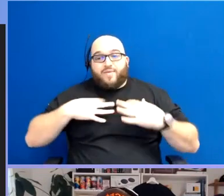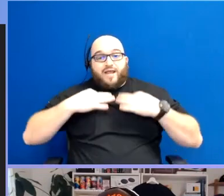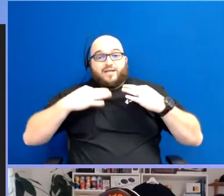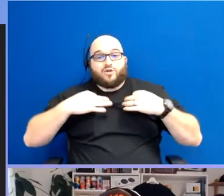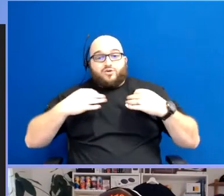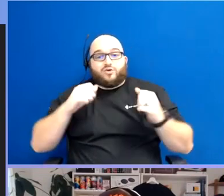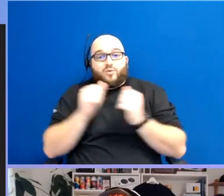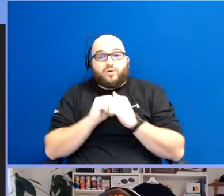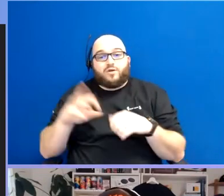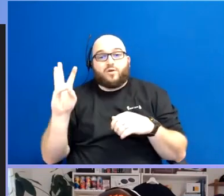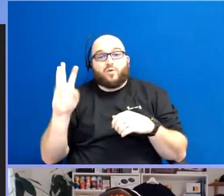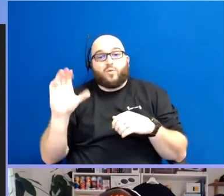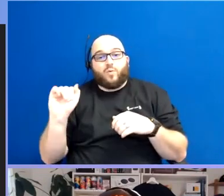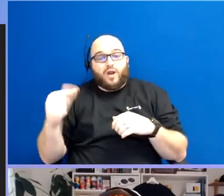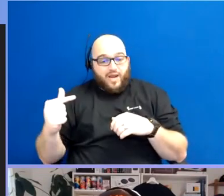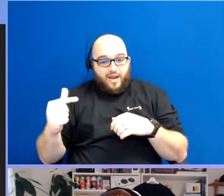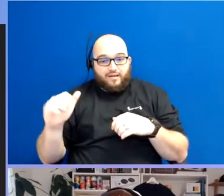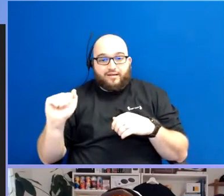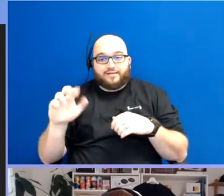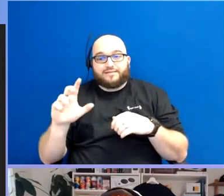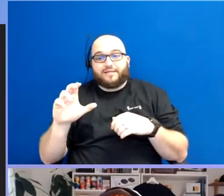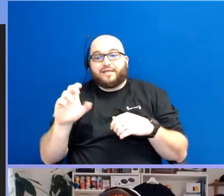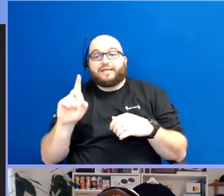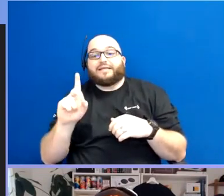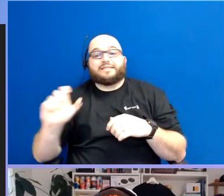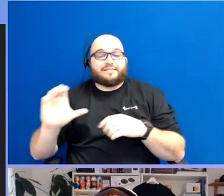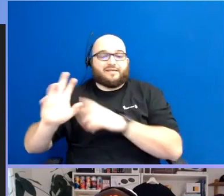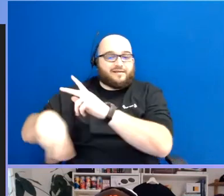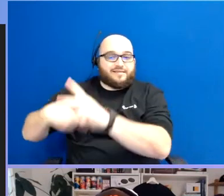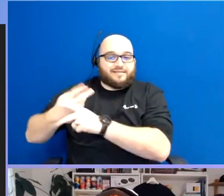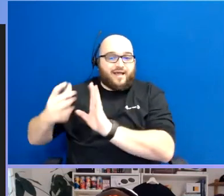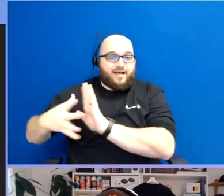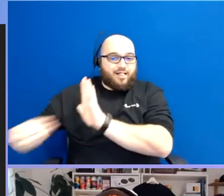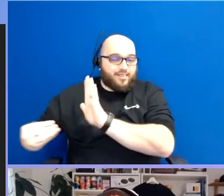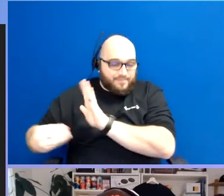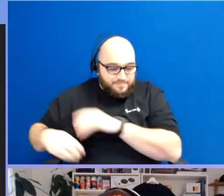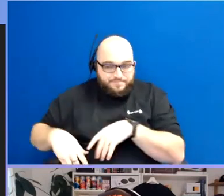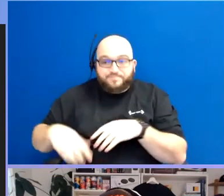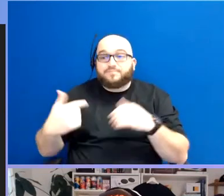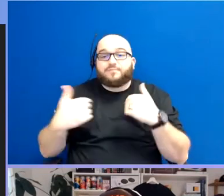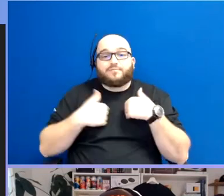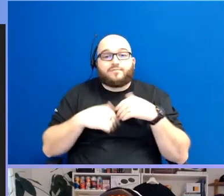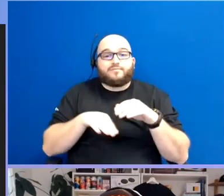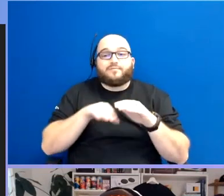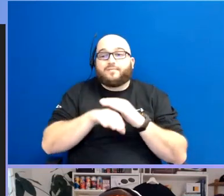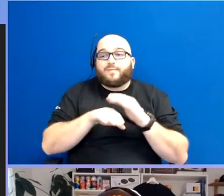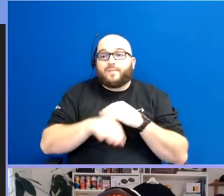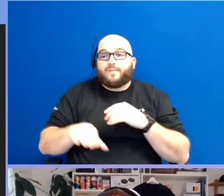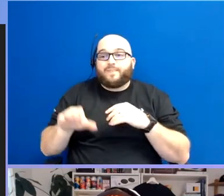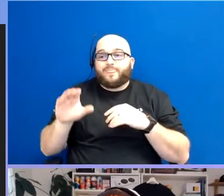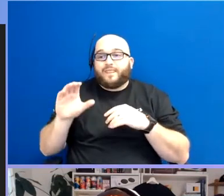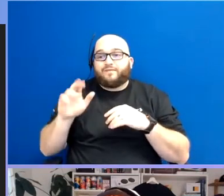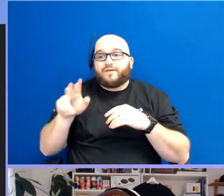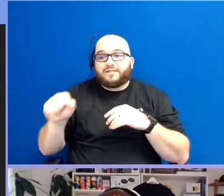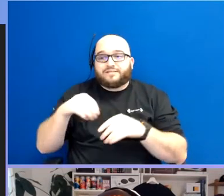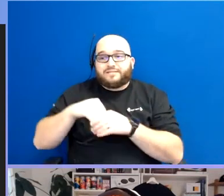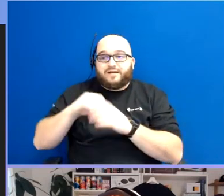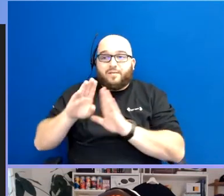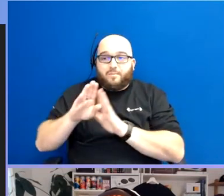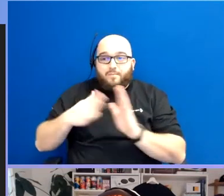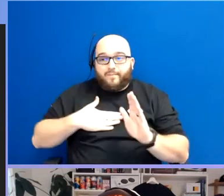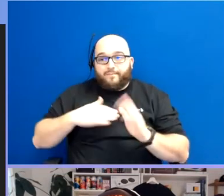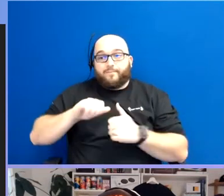WCAG AC/DC style. I have the Access in the background, which